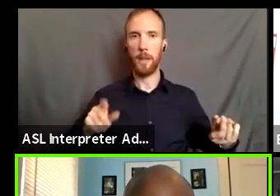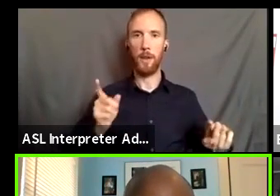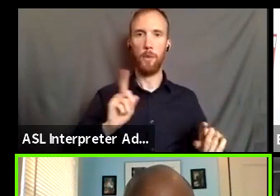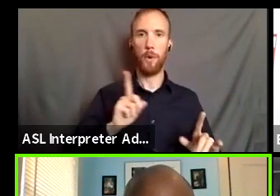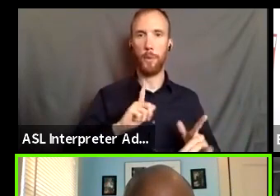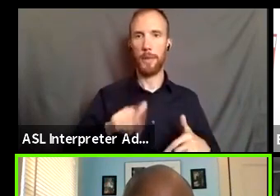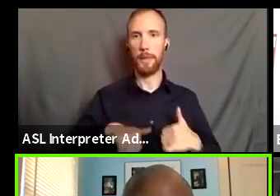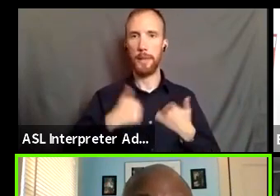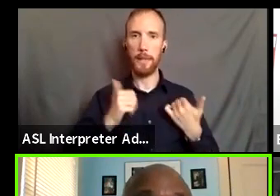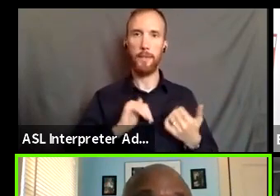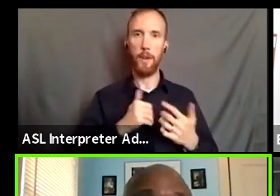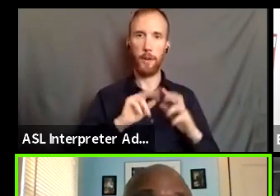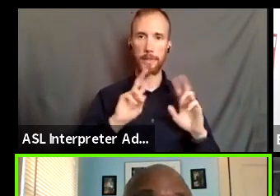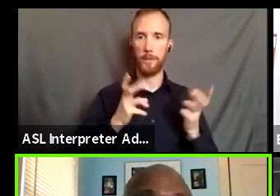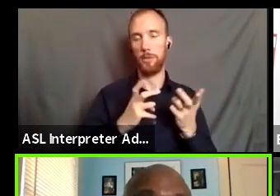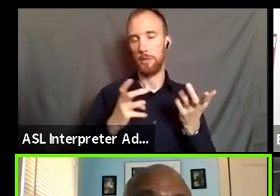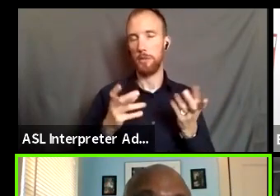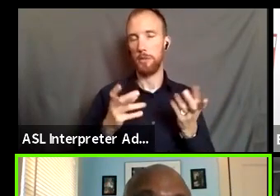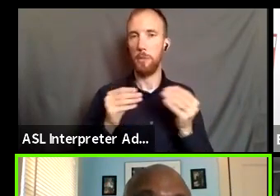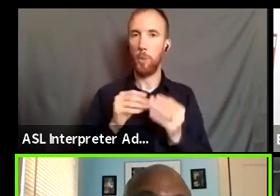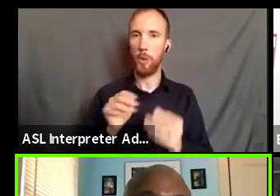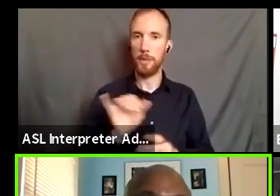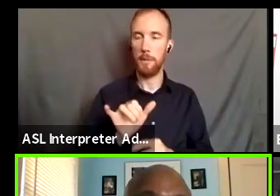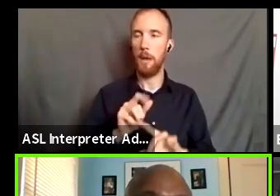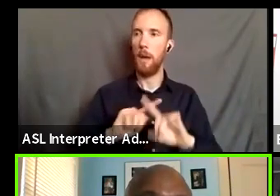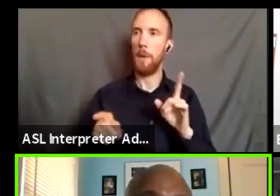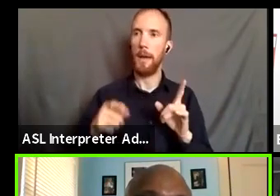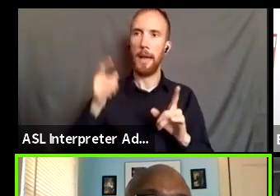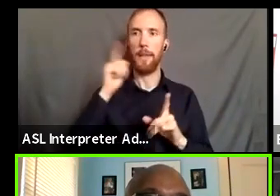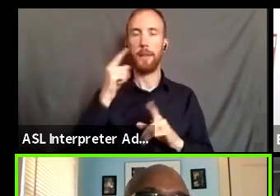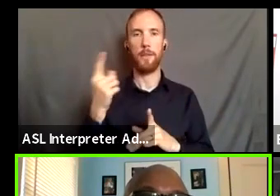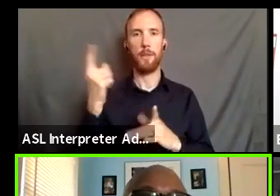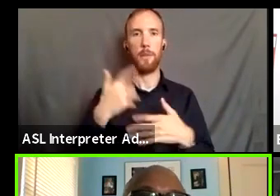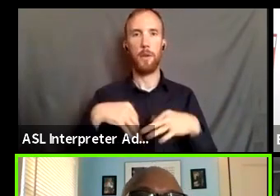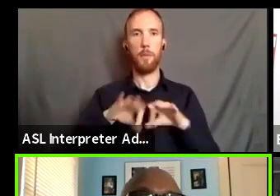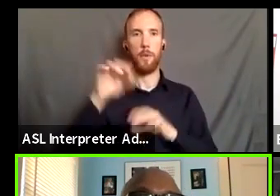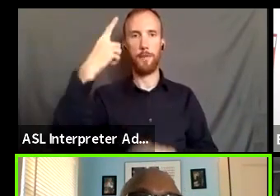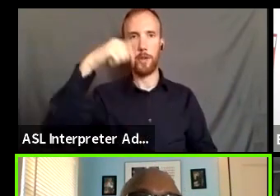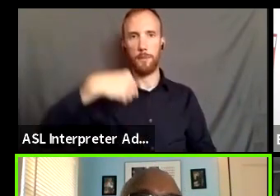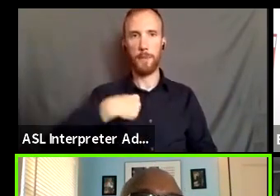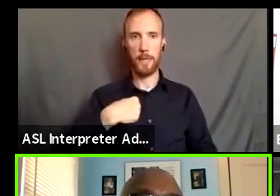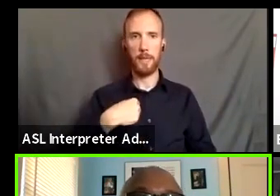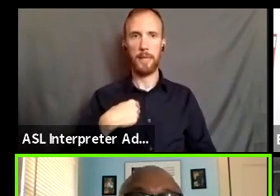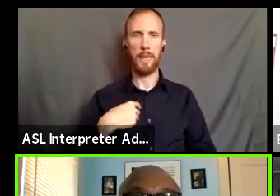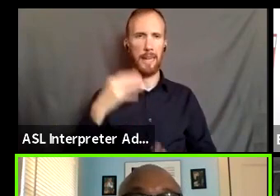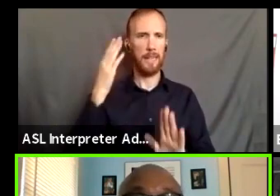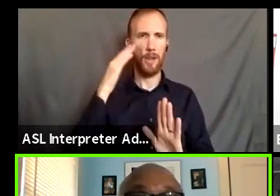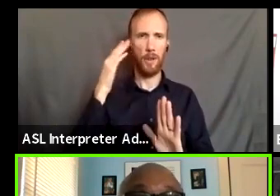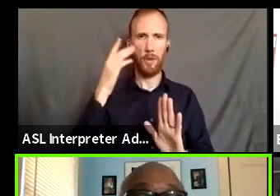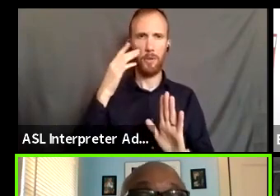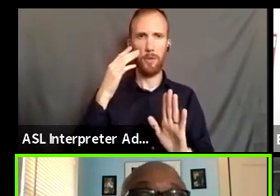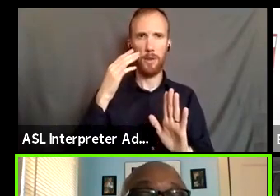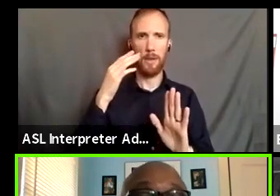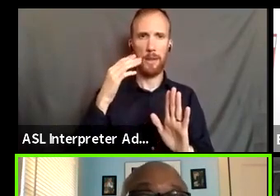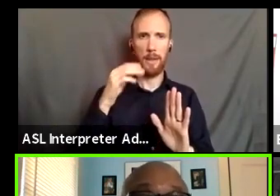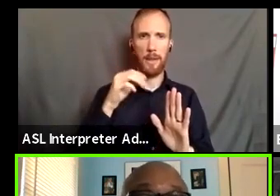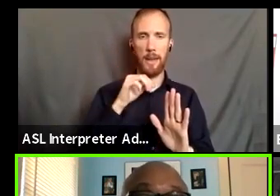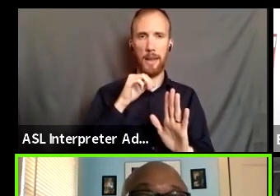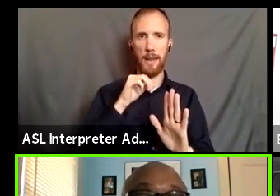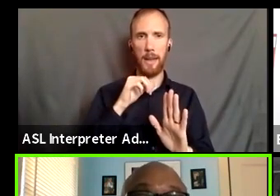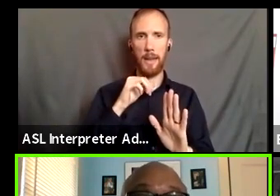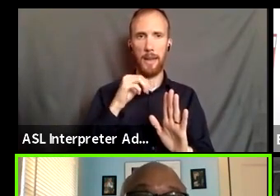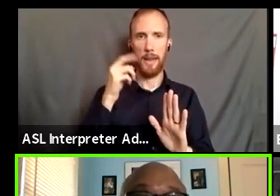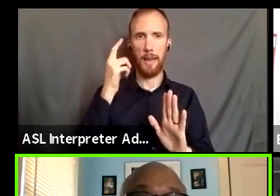but it's just it was always has been important to me and i don't think anybody has ever known me to say that we should always let communities have a voice in